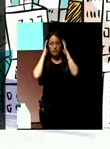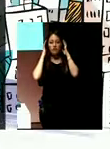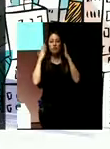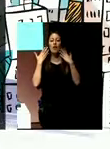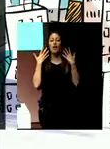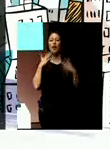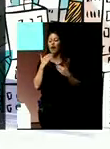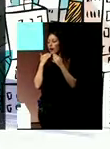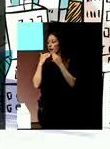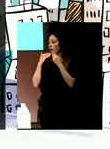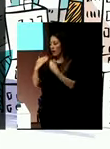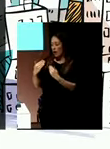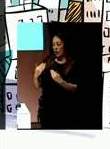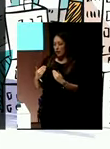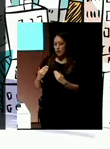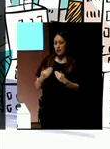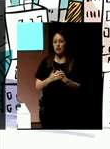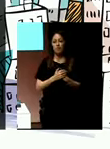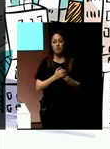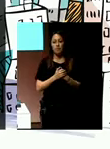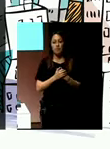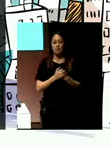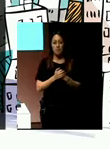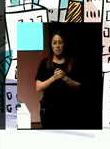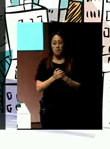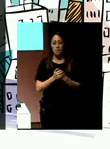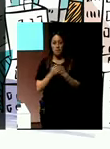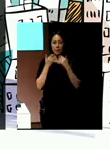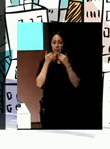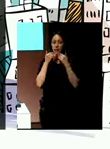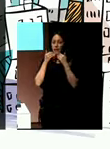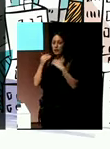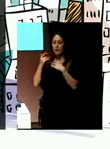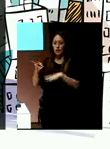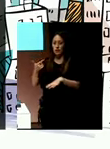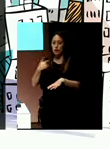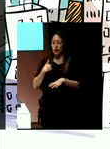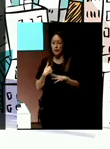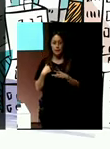Muchas gracias. Thank you very much, Stephanie.